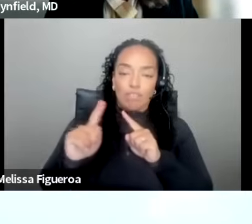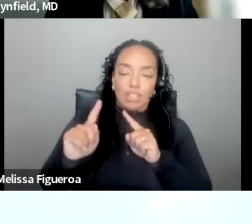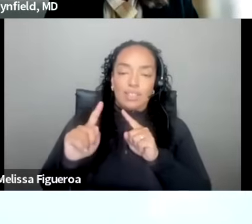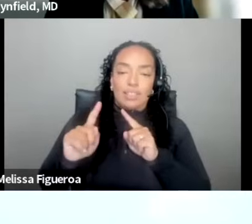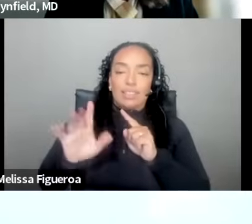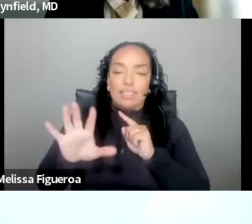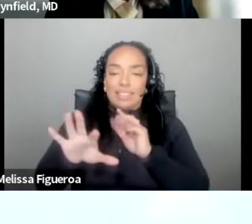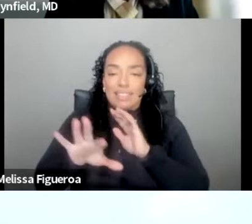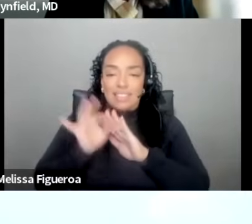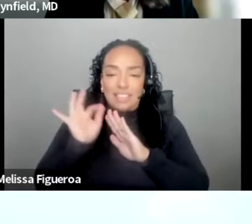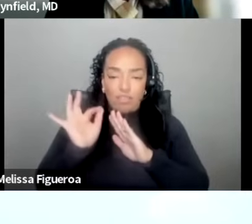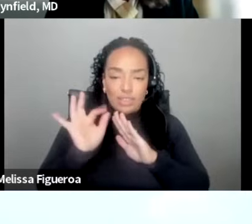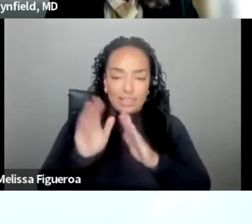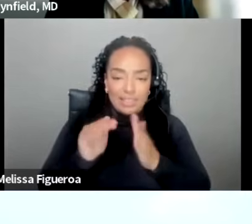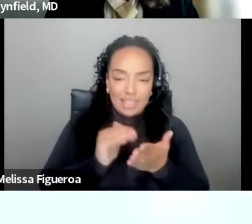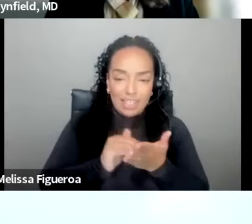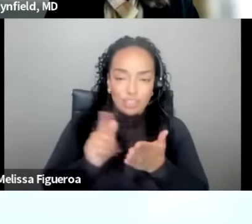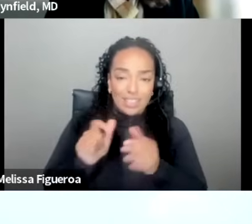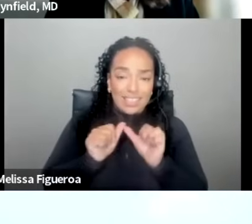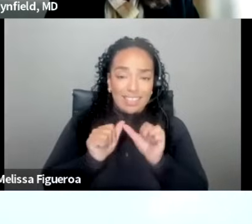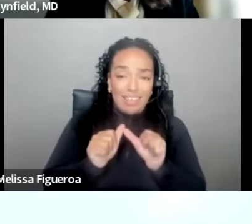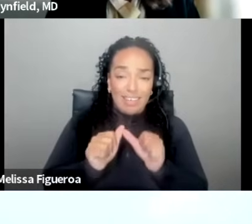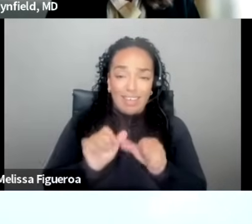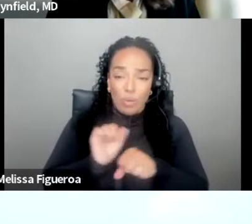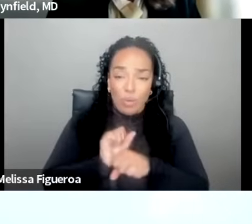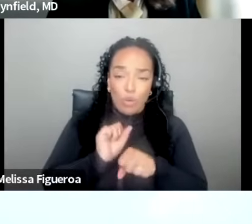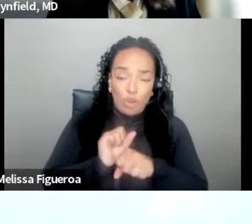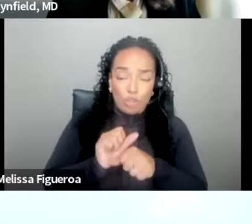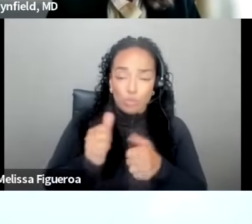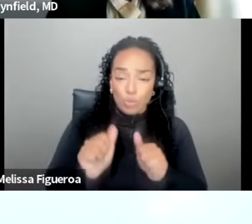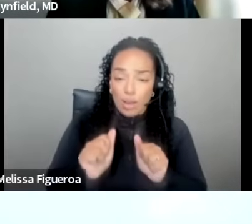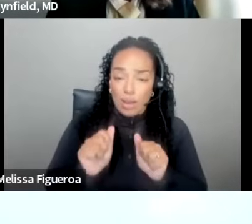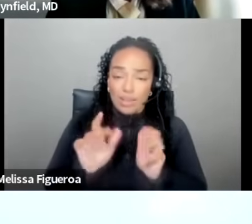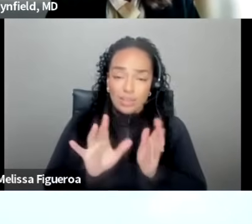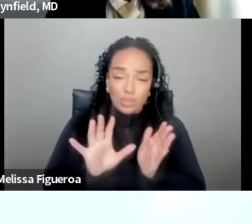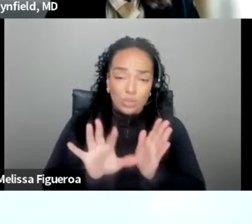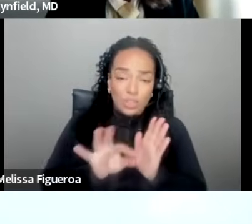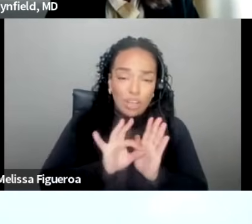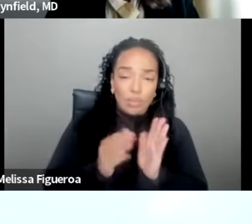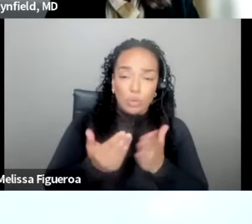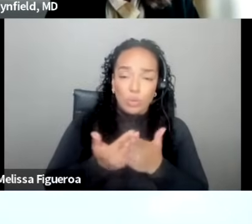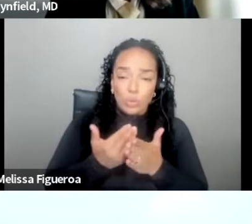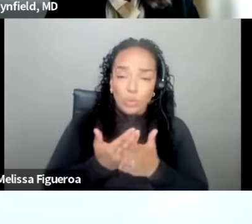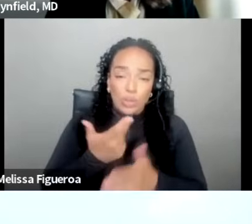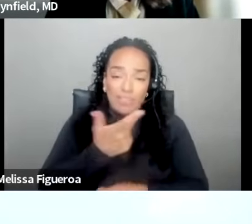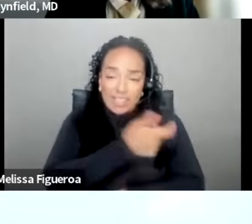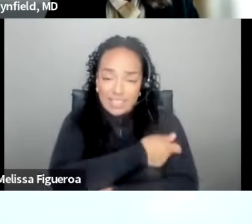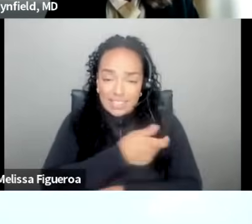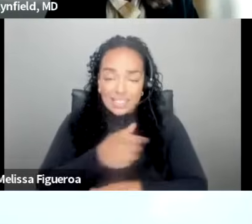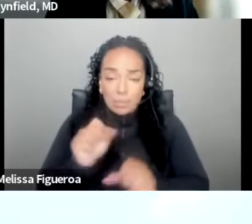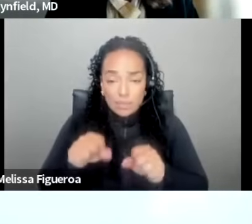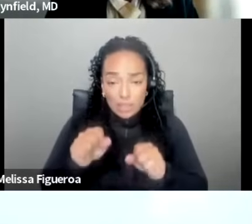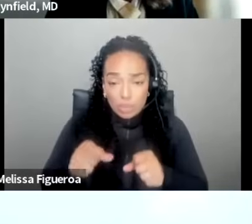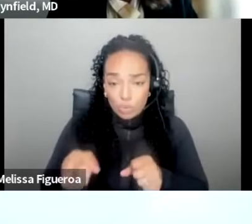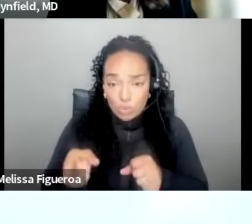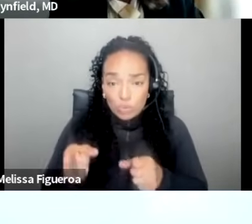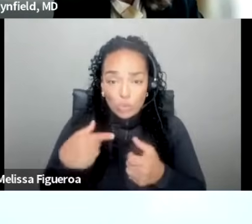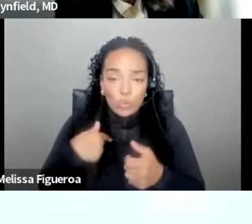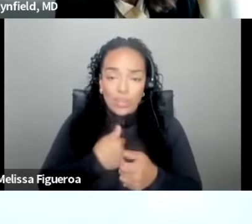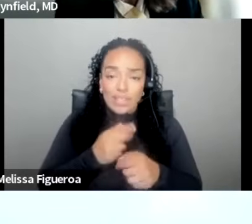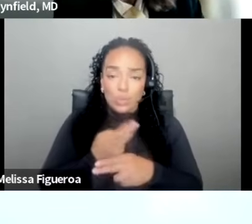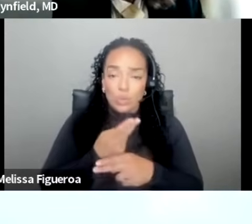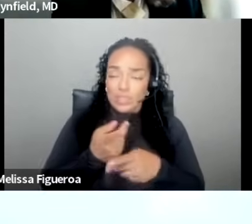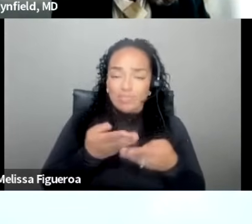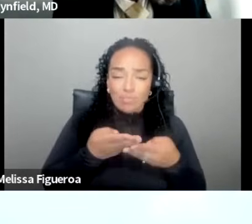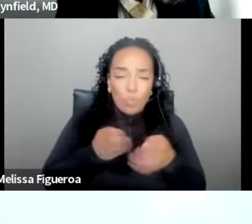discovery centers that are constantly working to discover new potential candidate vaccines, again, using a wide range of